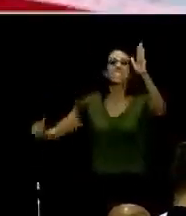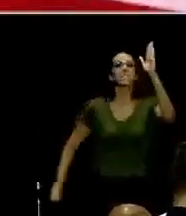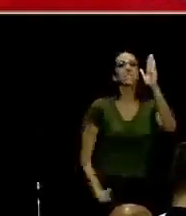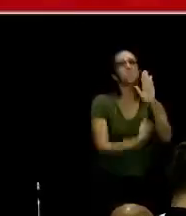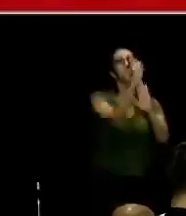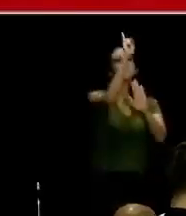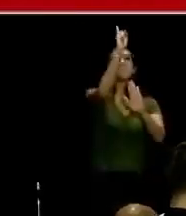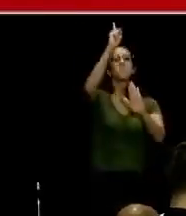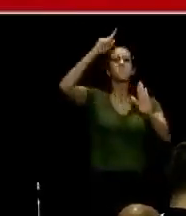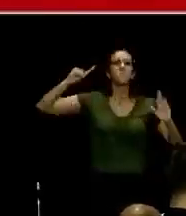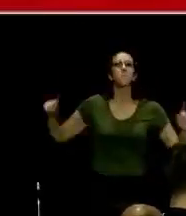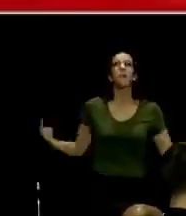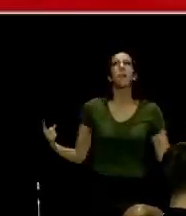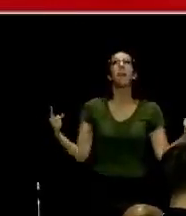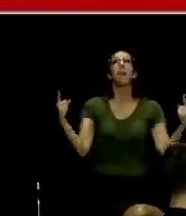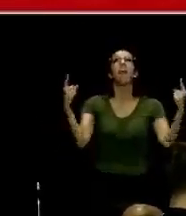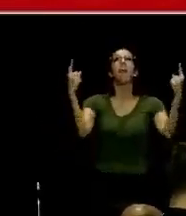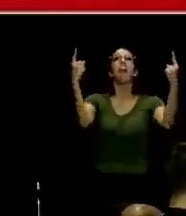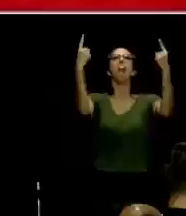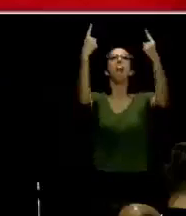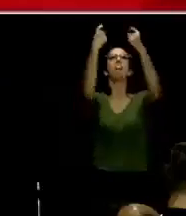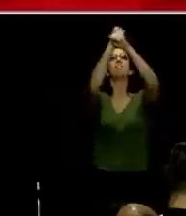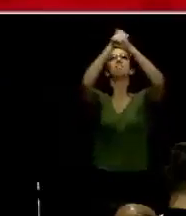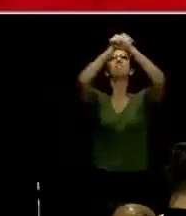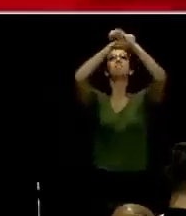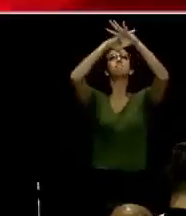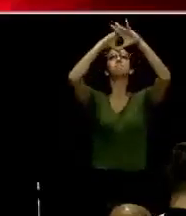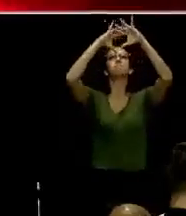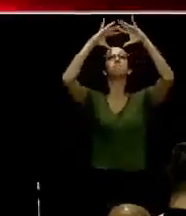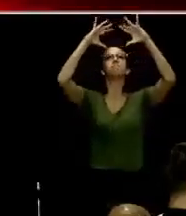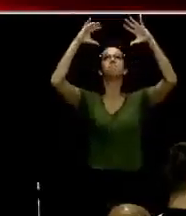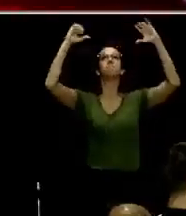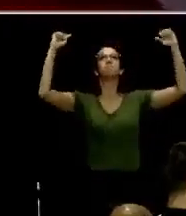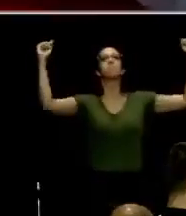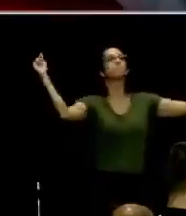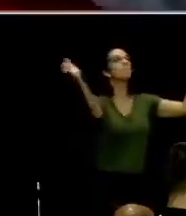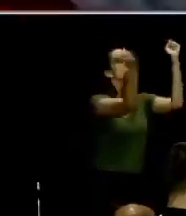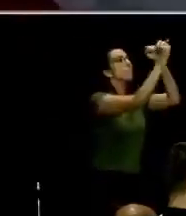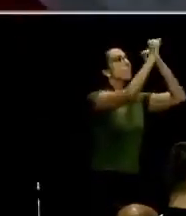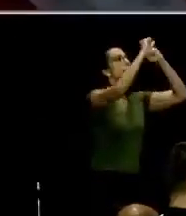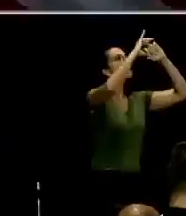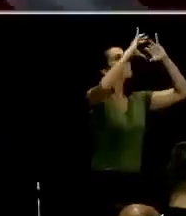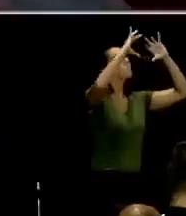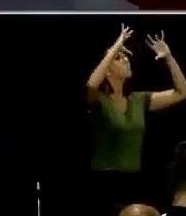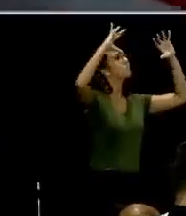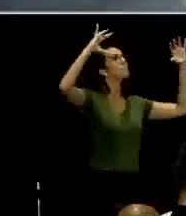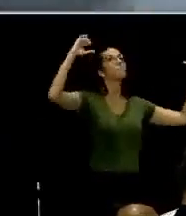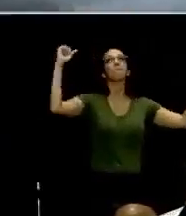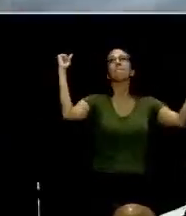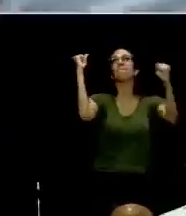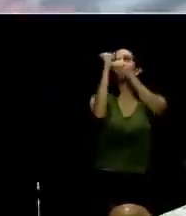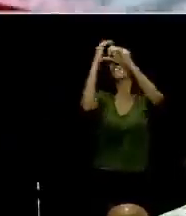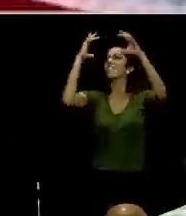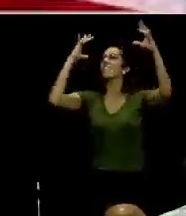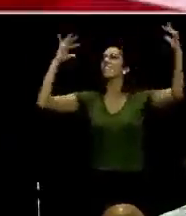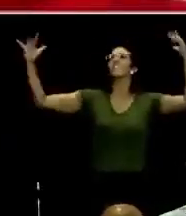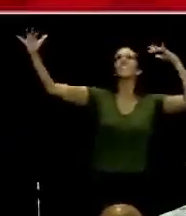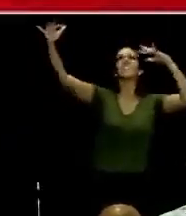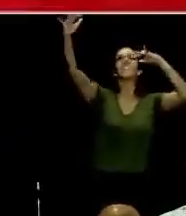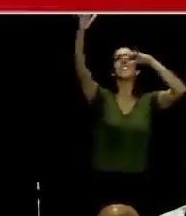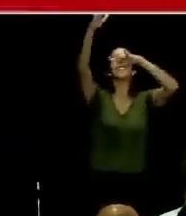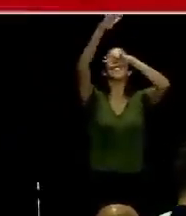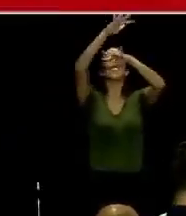rockets rang the glare, the bombs bursting